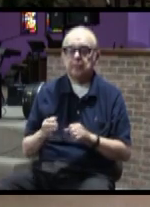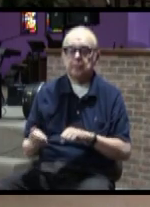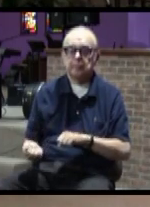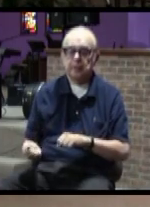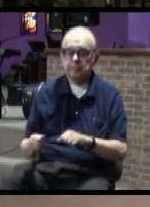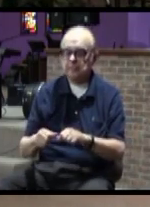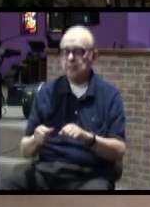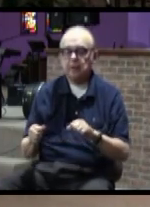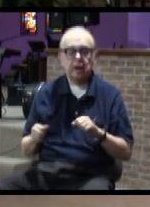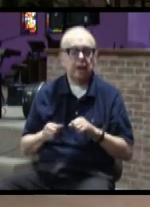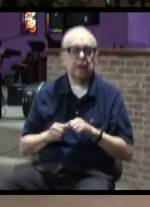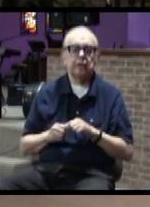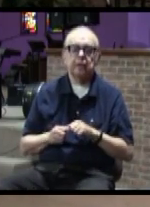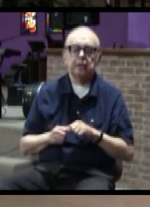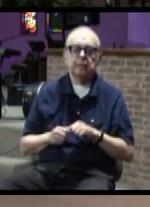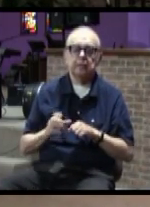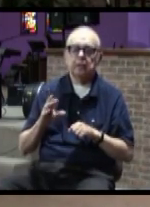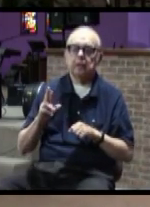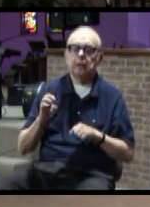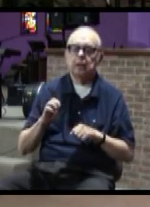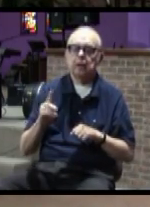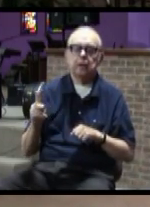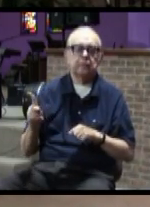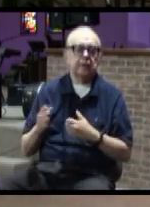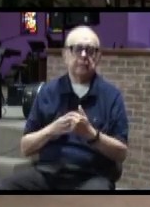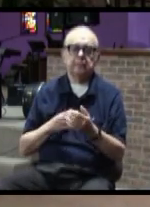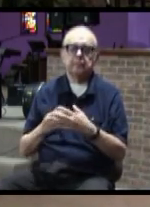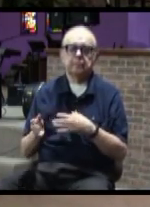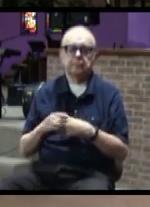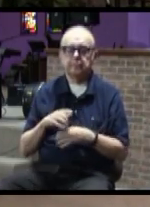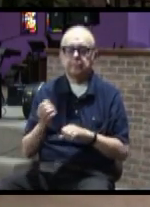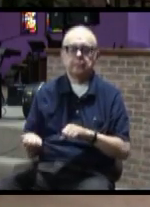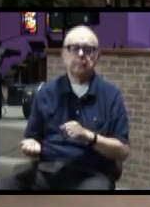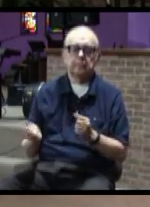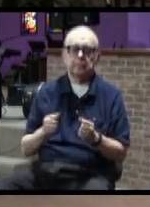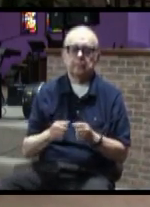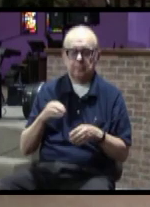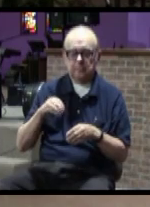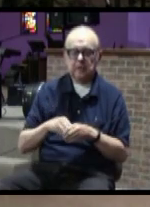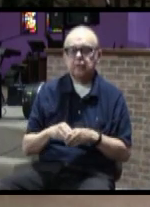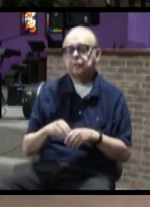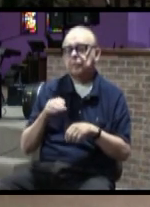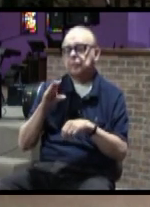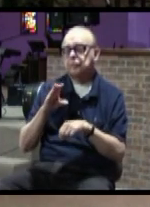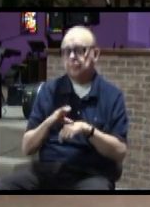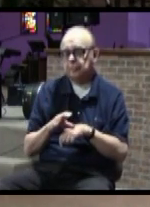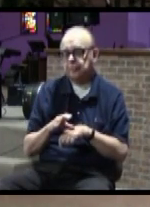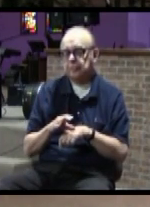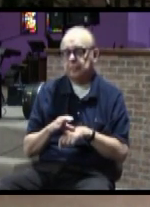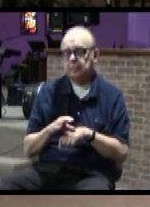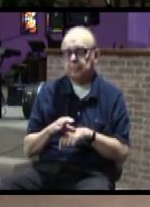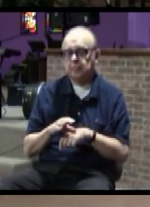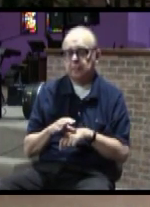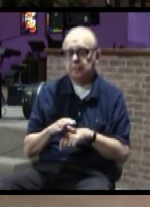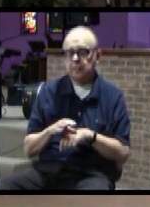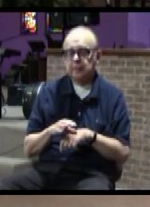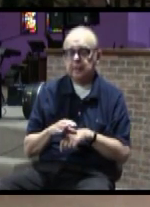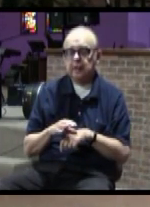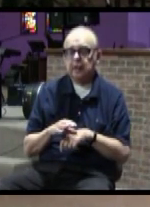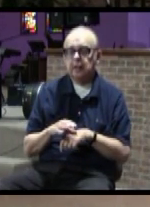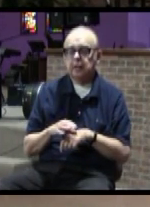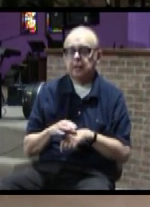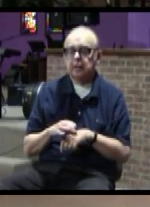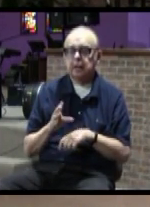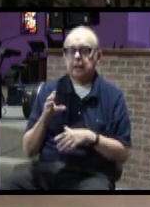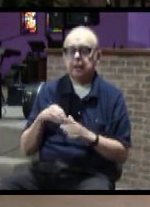in a baptistry, in a creek, however you were baptized, you were baptized into the church, not